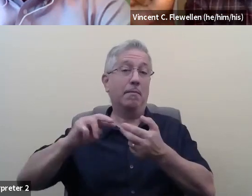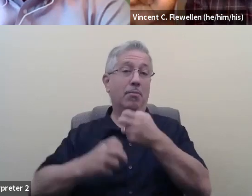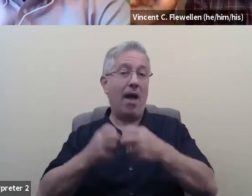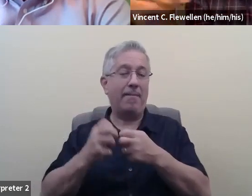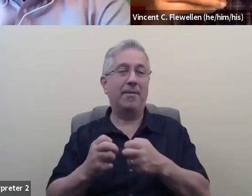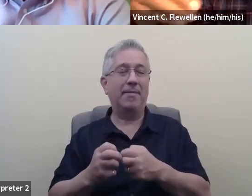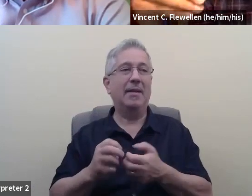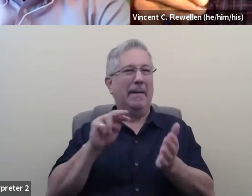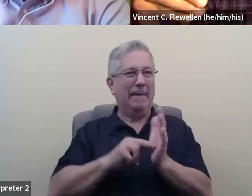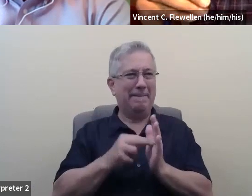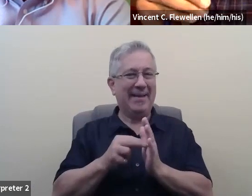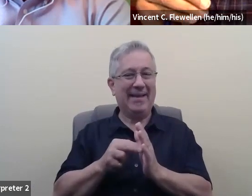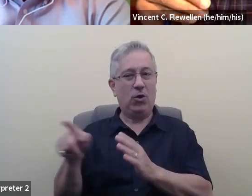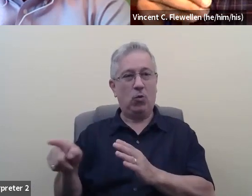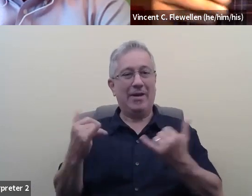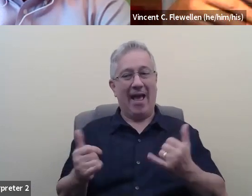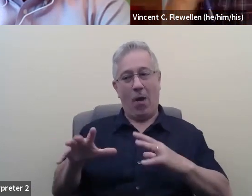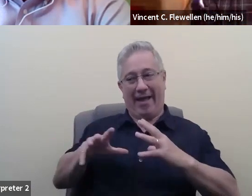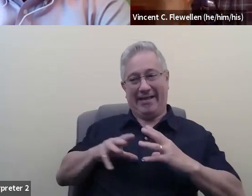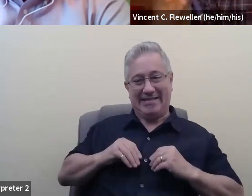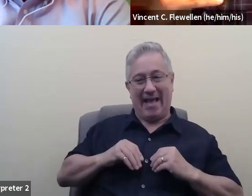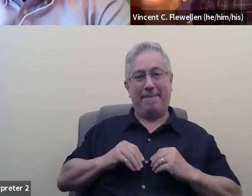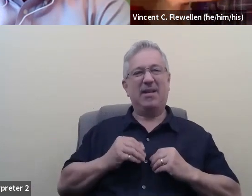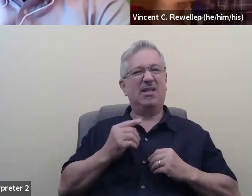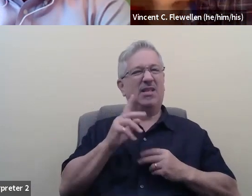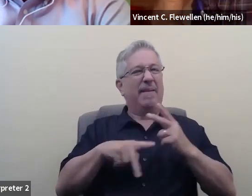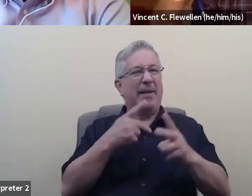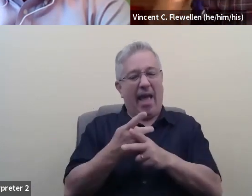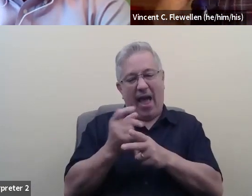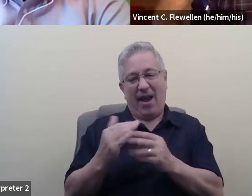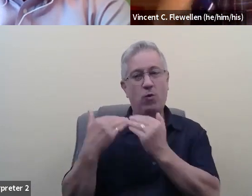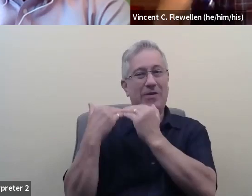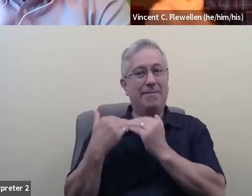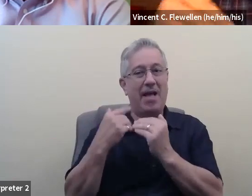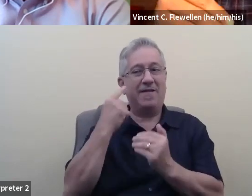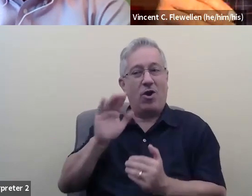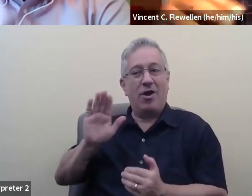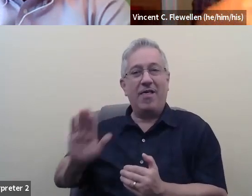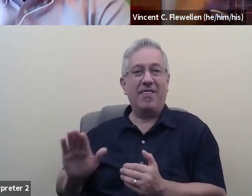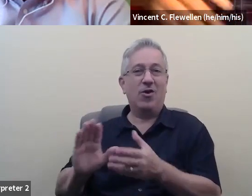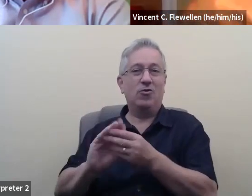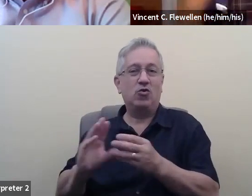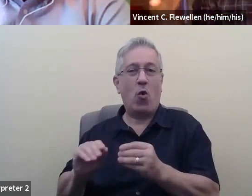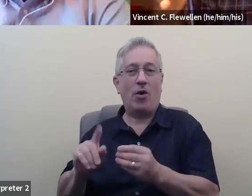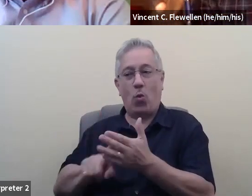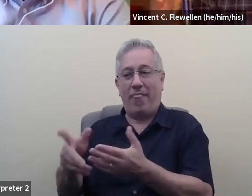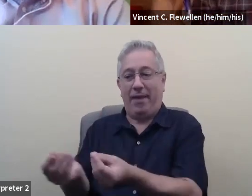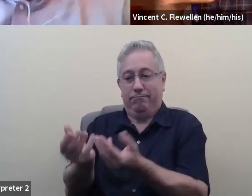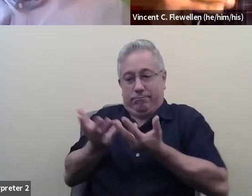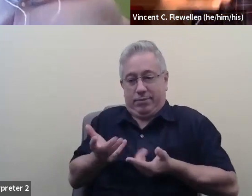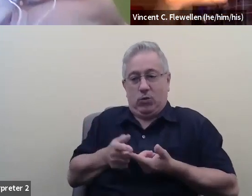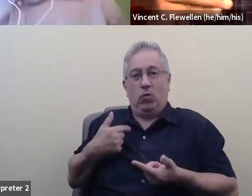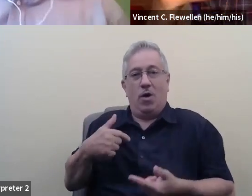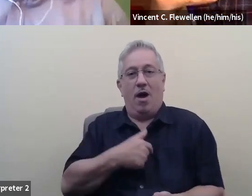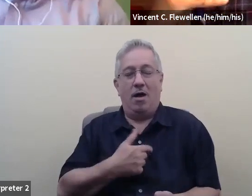period, right? And many times, this is true not just in workforce spaces, this is just life.